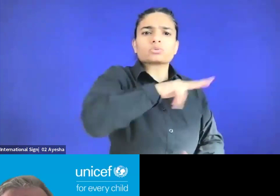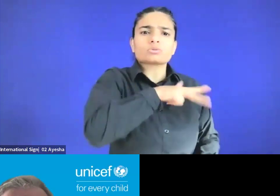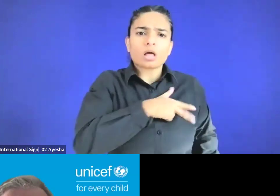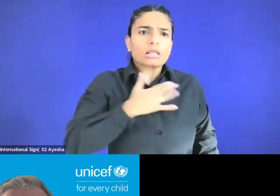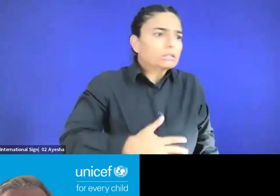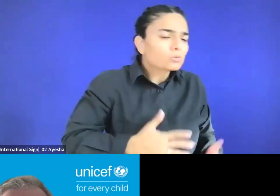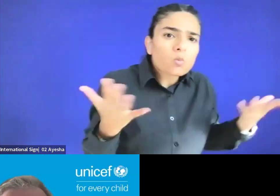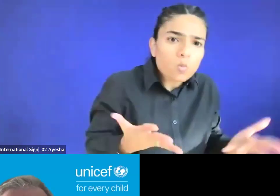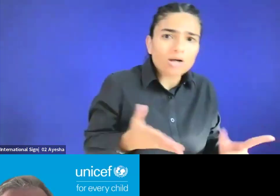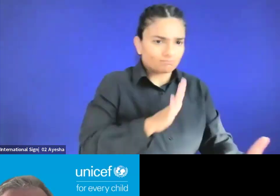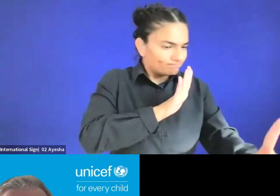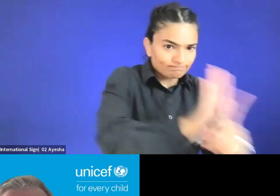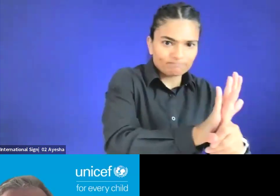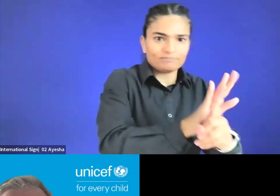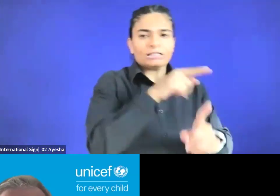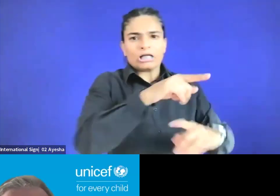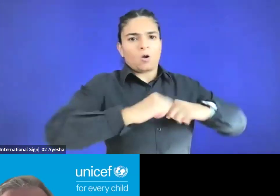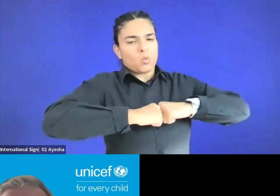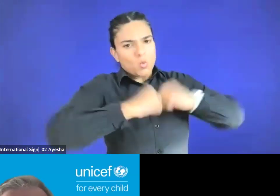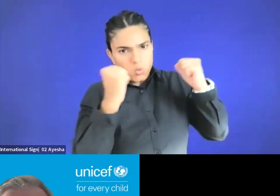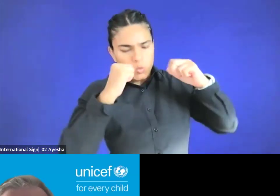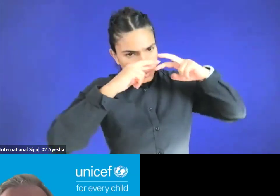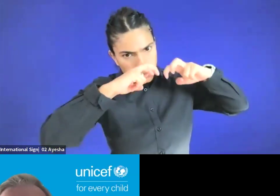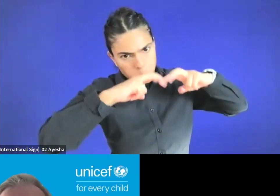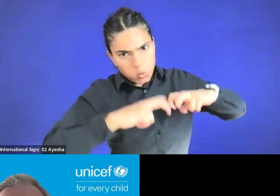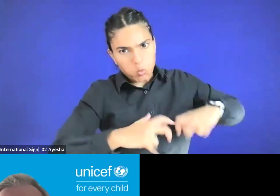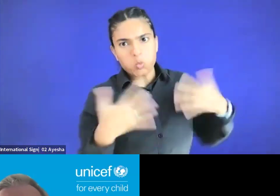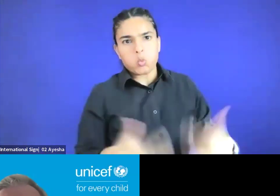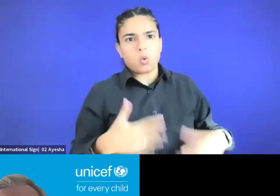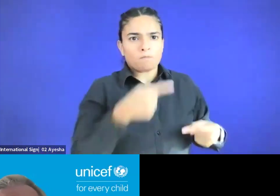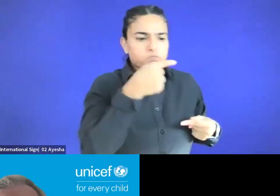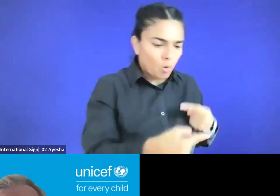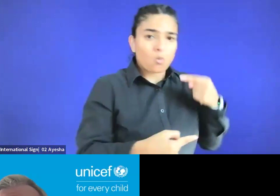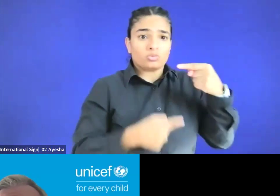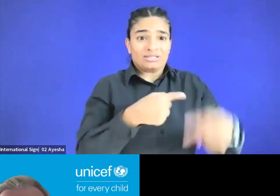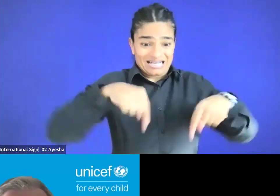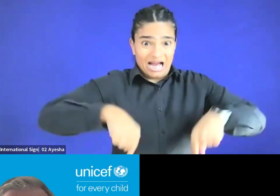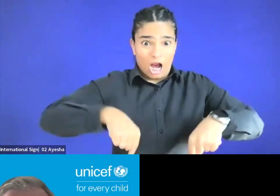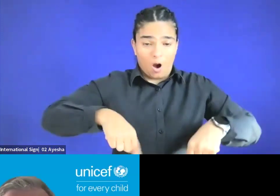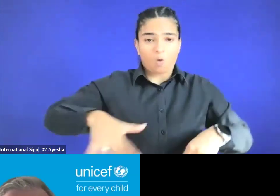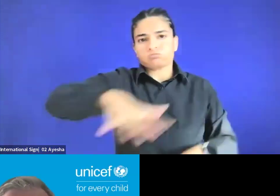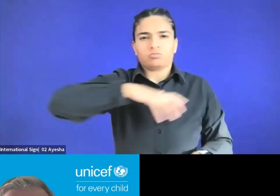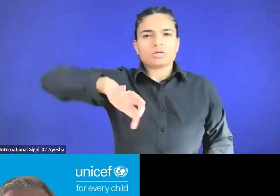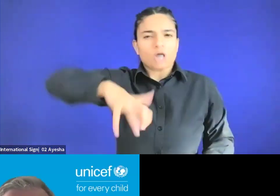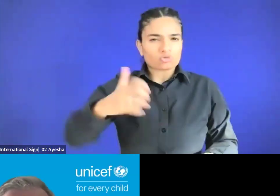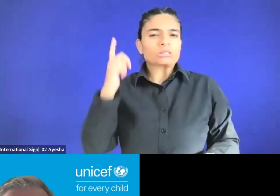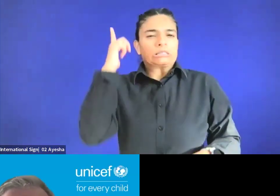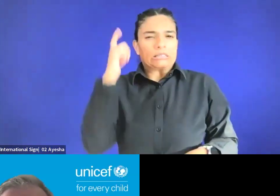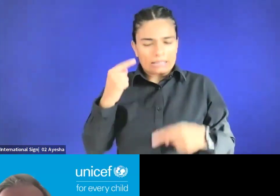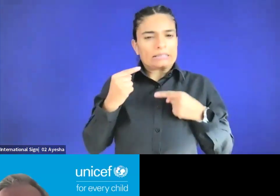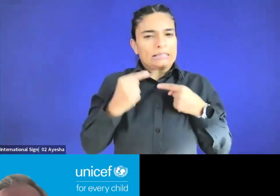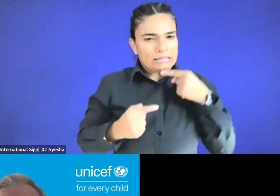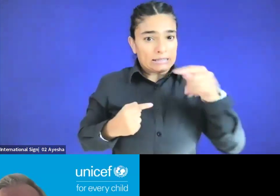being introduced in Georgia. We are at the same time piloting the functional